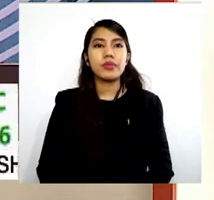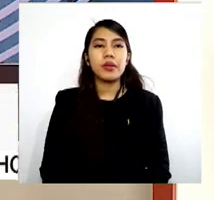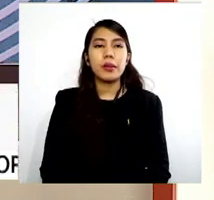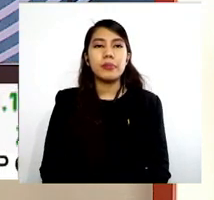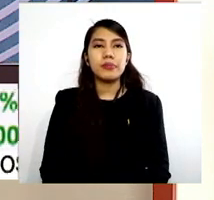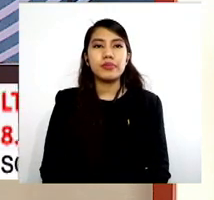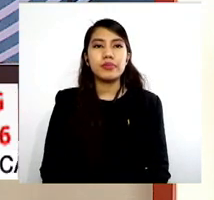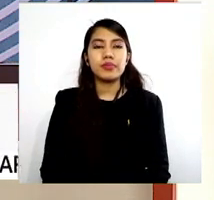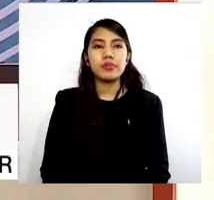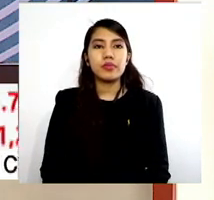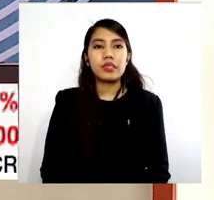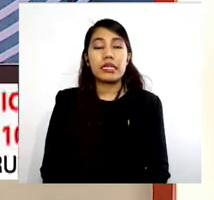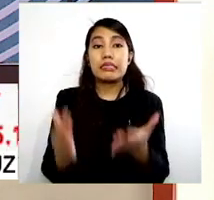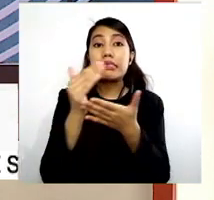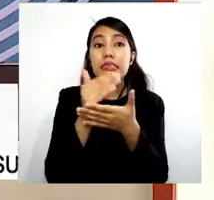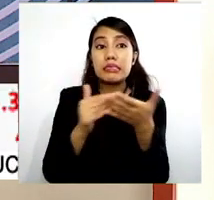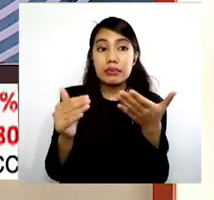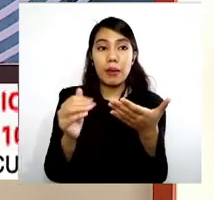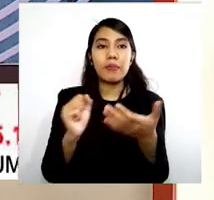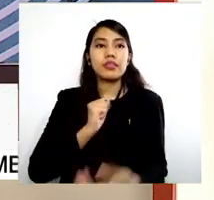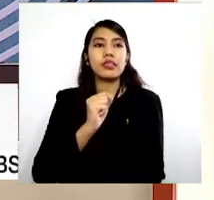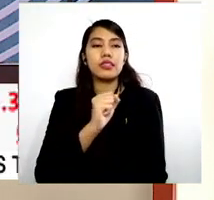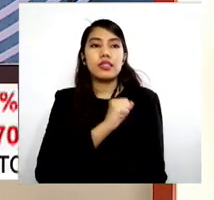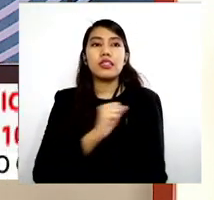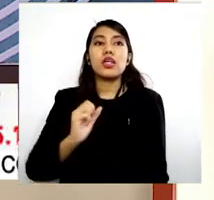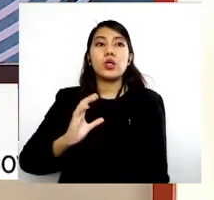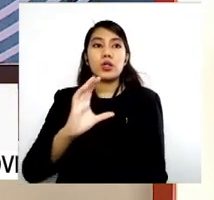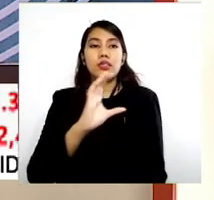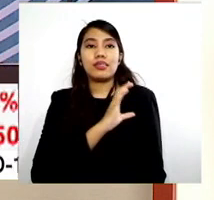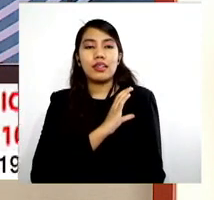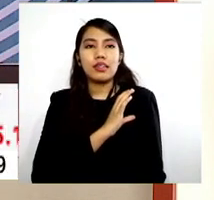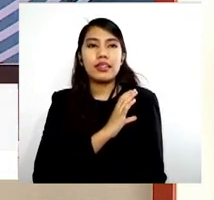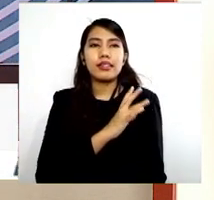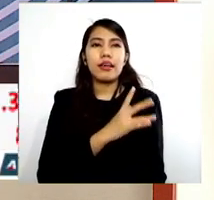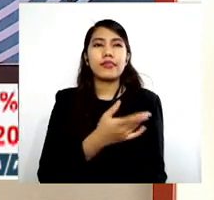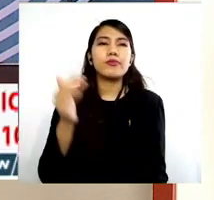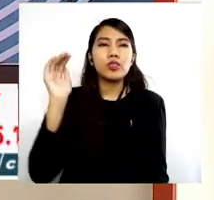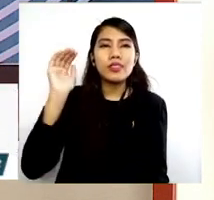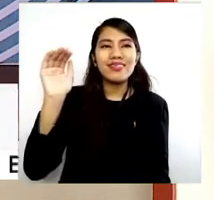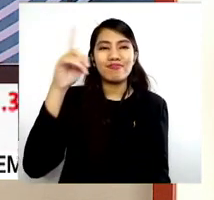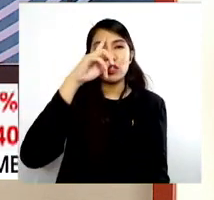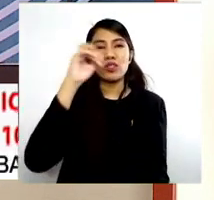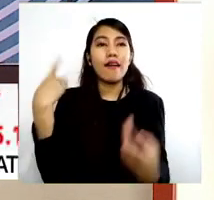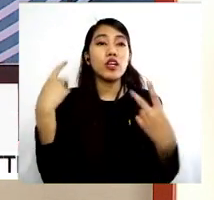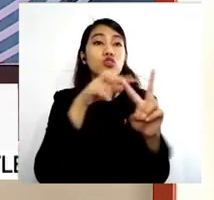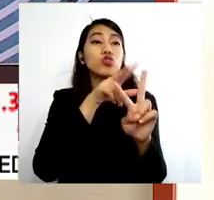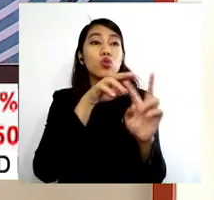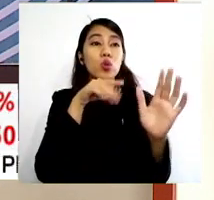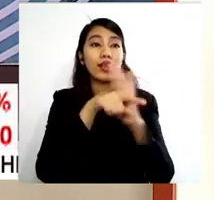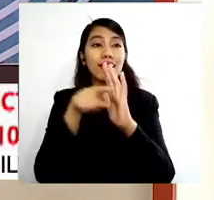Now, some House lawmakers are seeking a probe into the recent killing of activists Zara, Alvarez, and Randall Echanis, their deaths just days